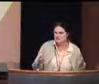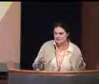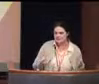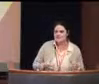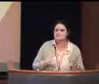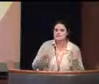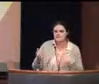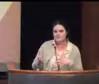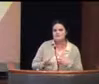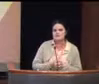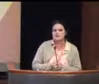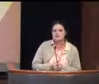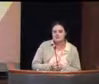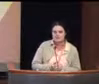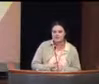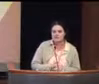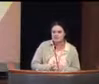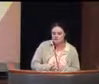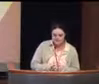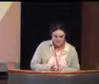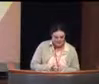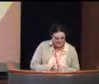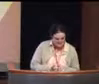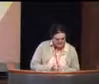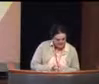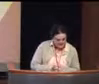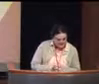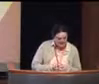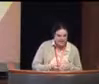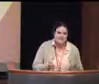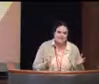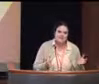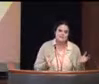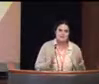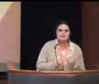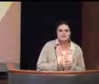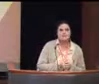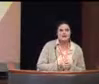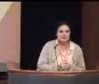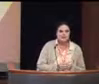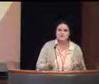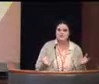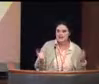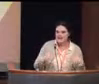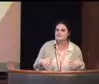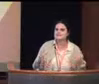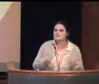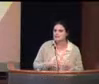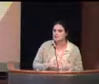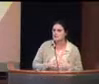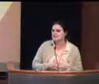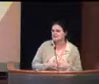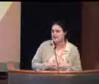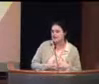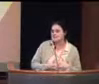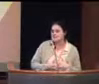multisensory studies with a focus on epidemiological studies. And then members of our panel could add in